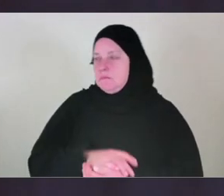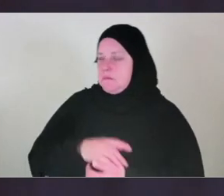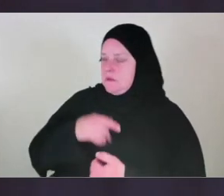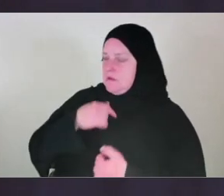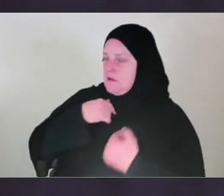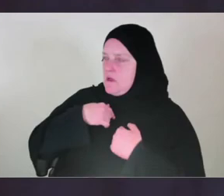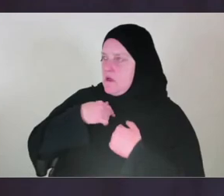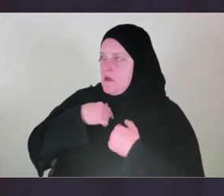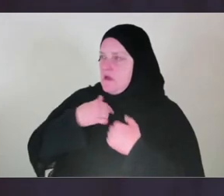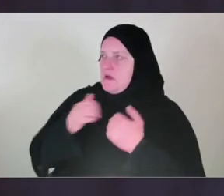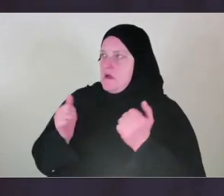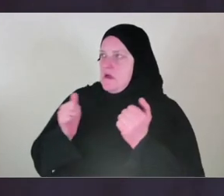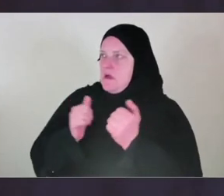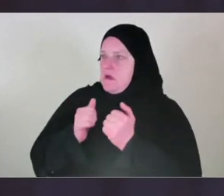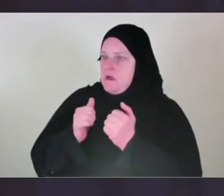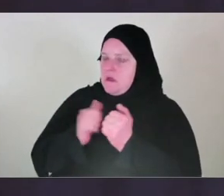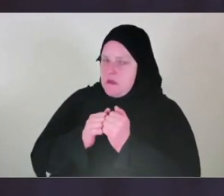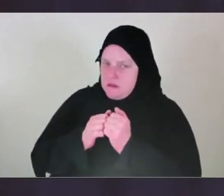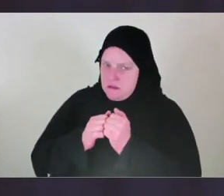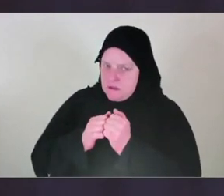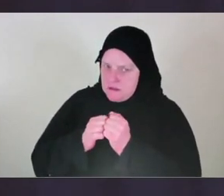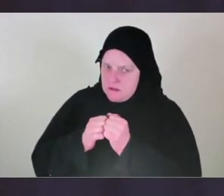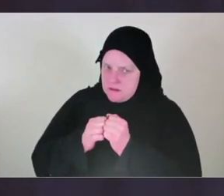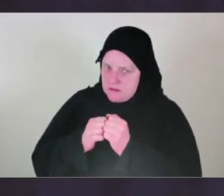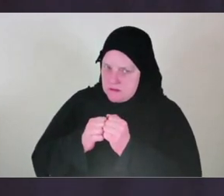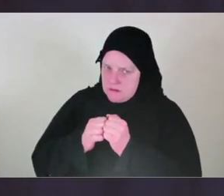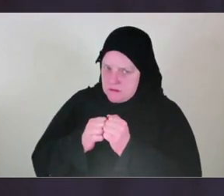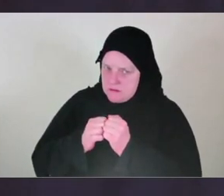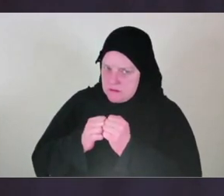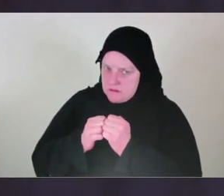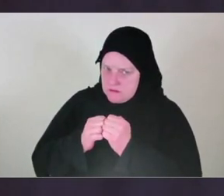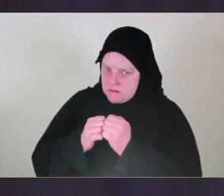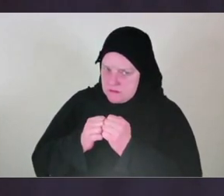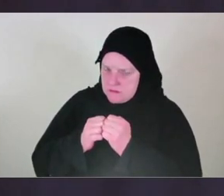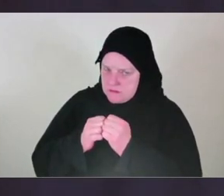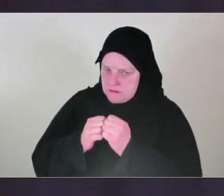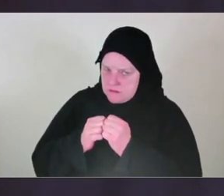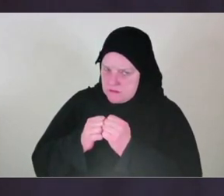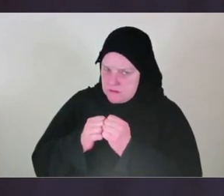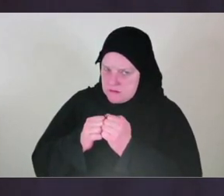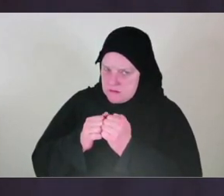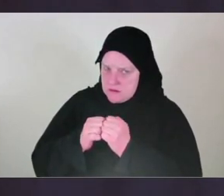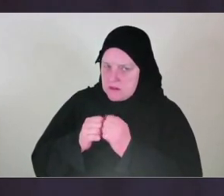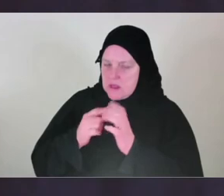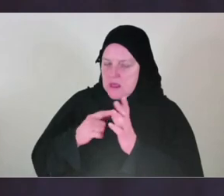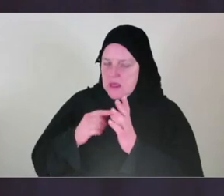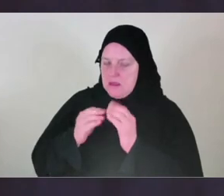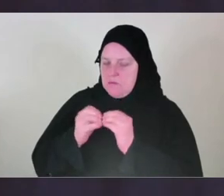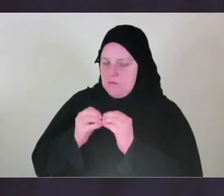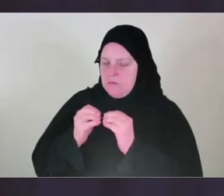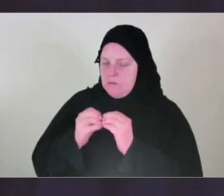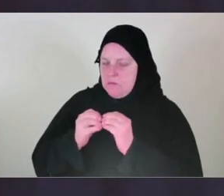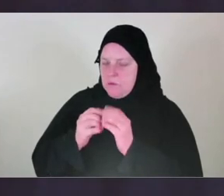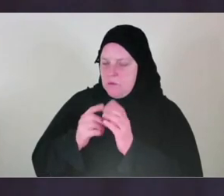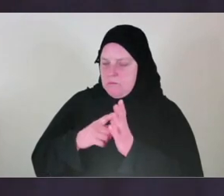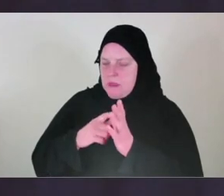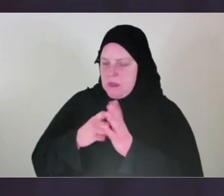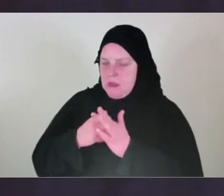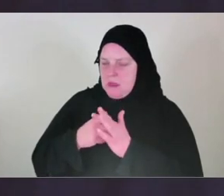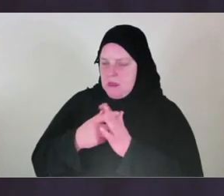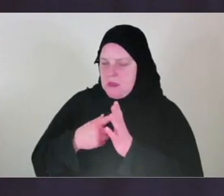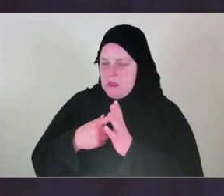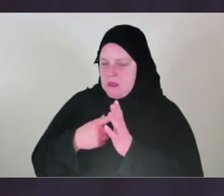says that Abu Bakr and Umar were mushriks. They say this. Then they became Muslims. Isn't that what they